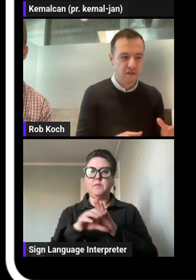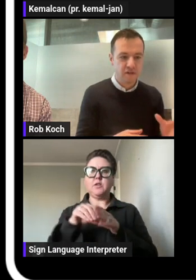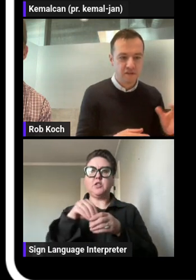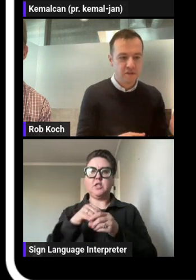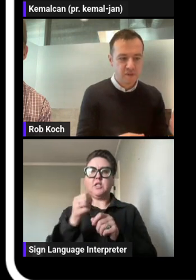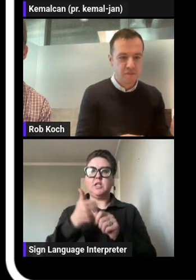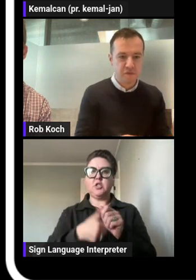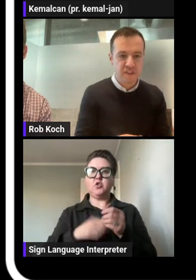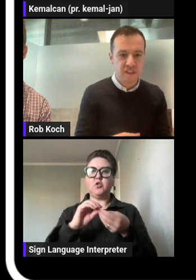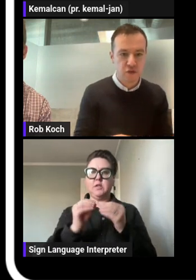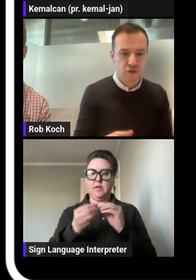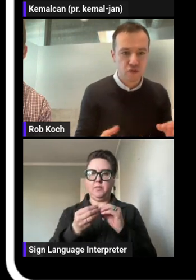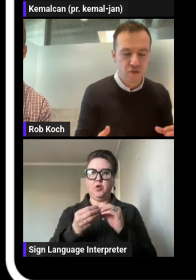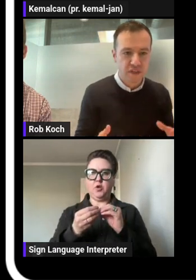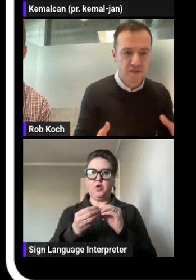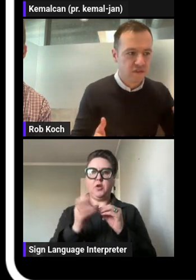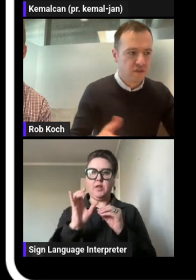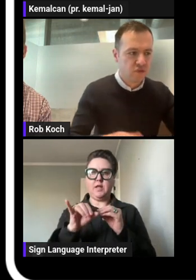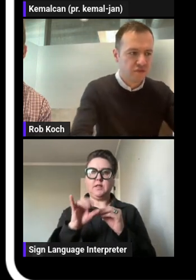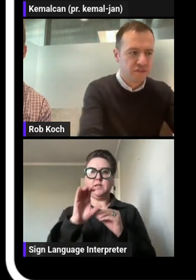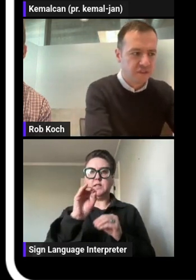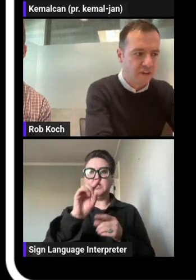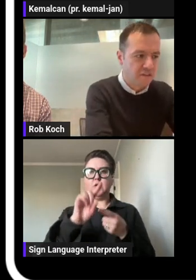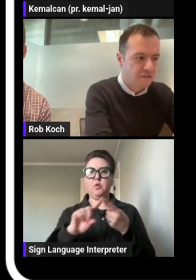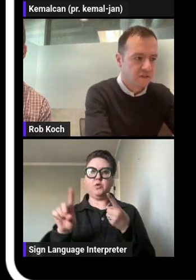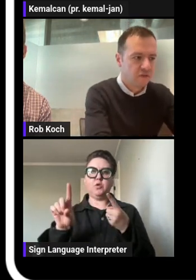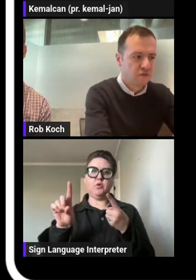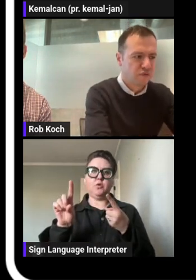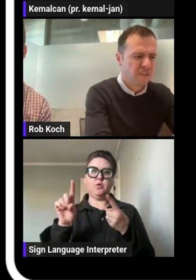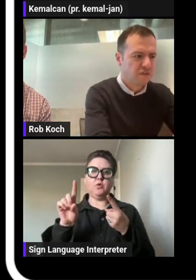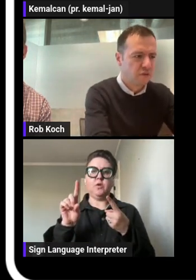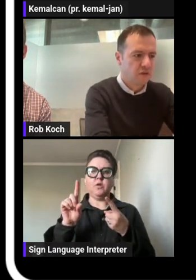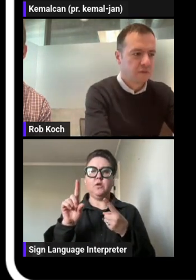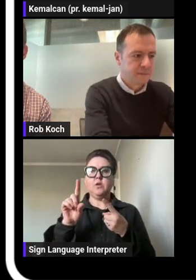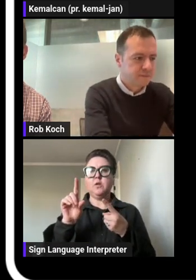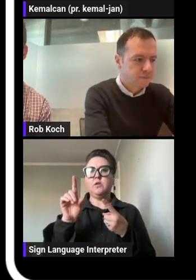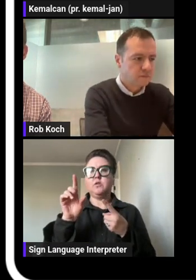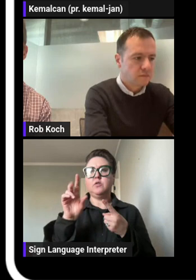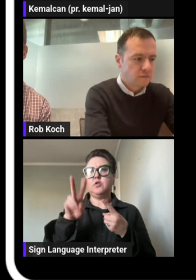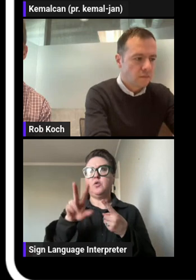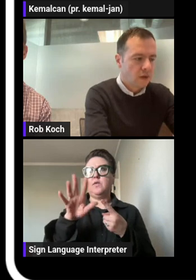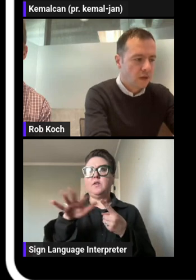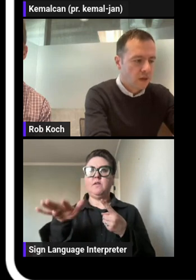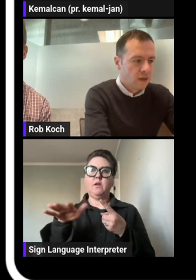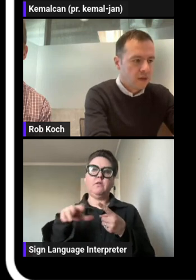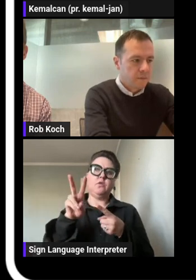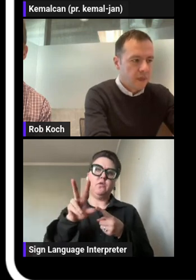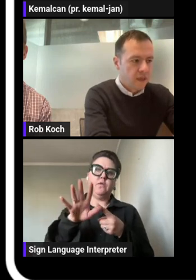number is between 0 to 255 or 254.